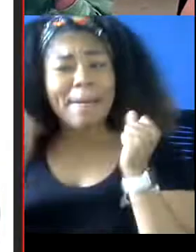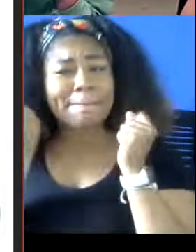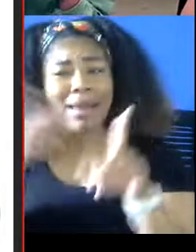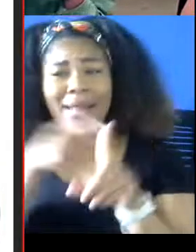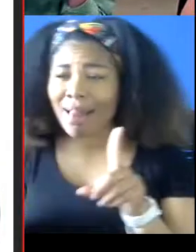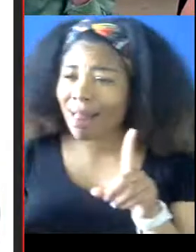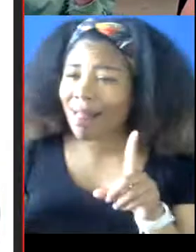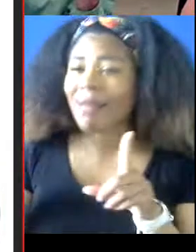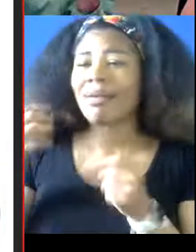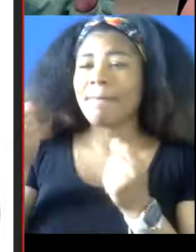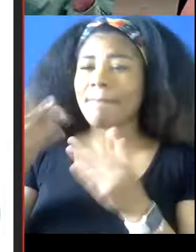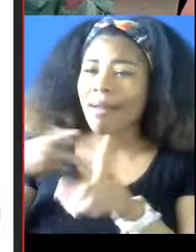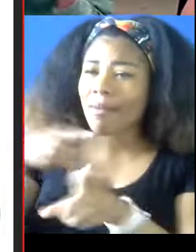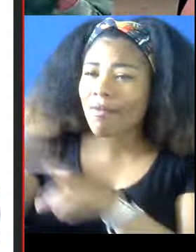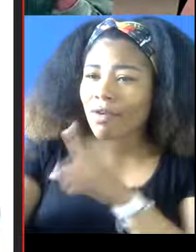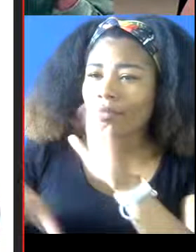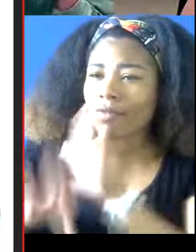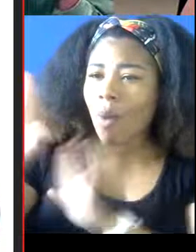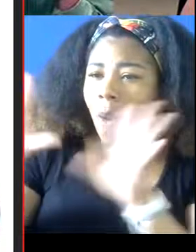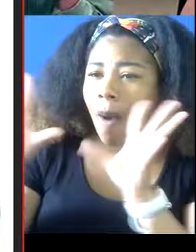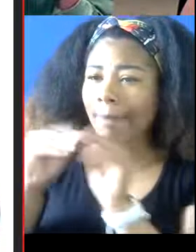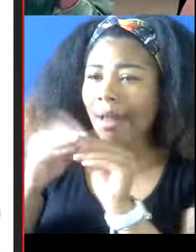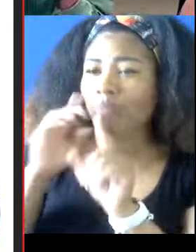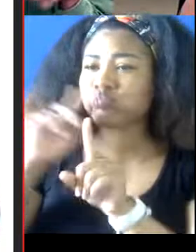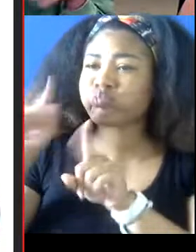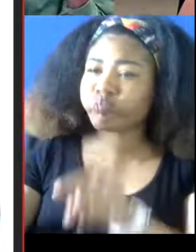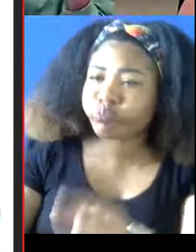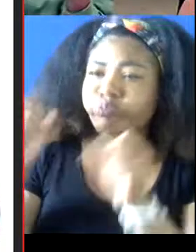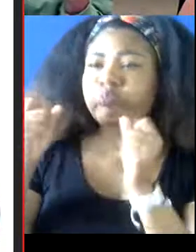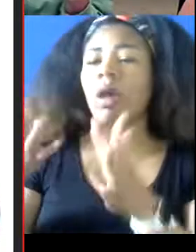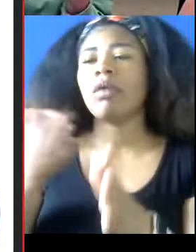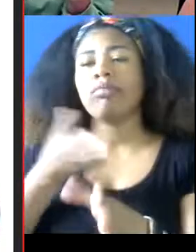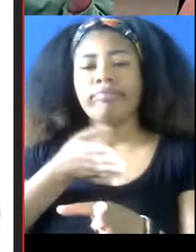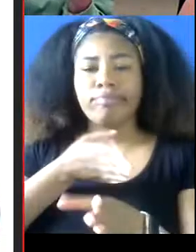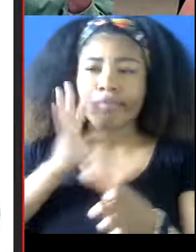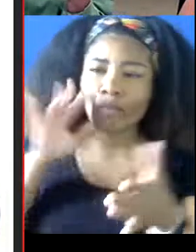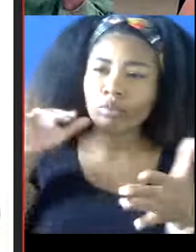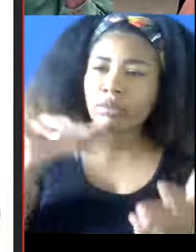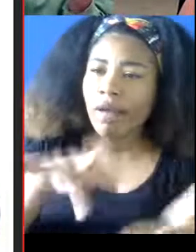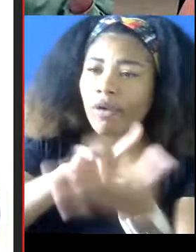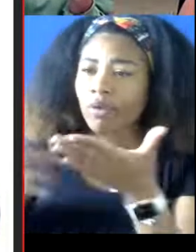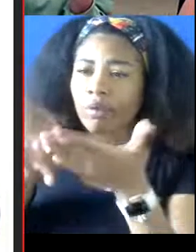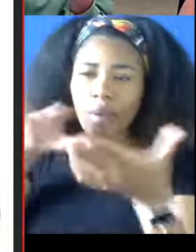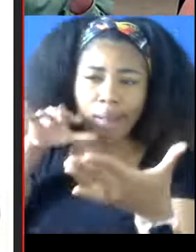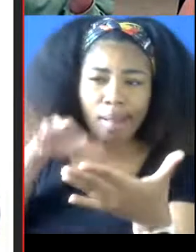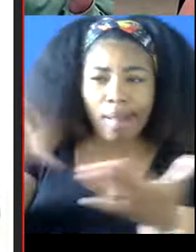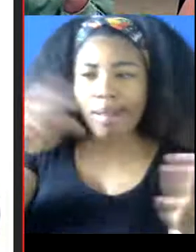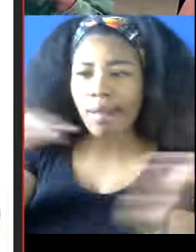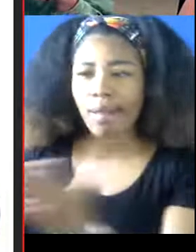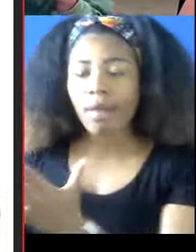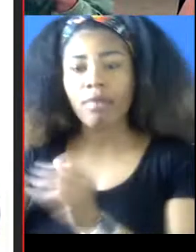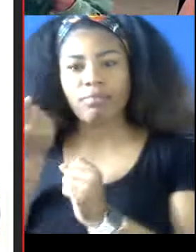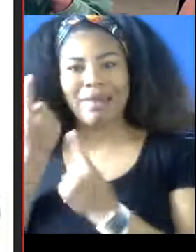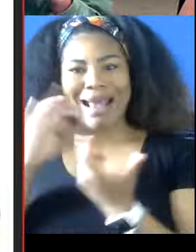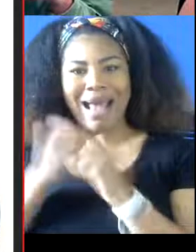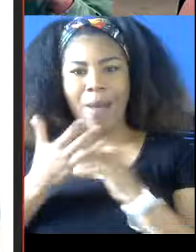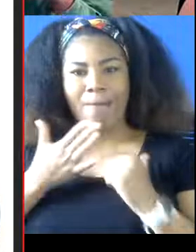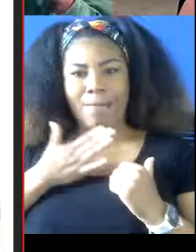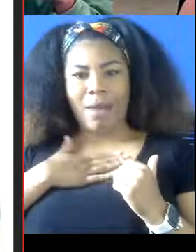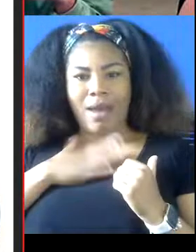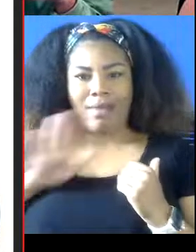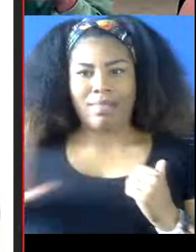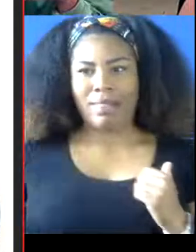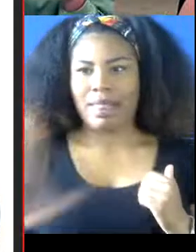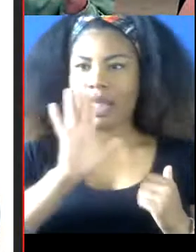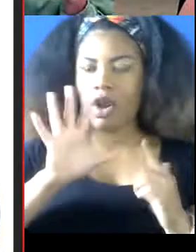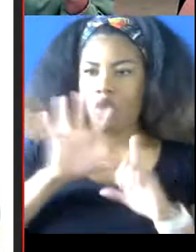done our research and our readings to look at culturally responsive teaching and why it's so important, right?